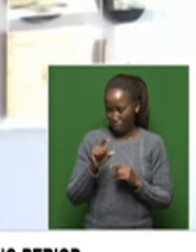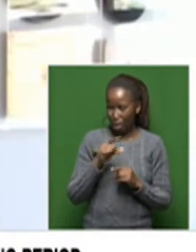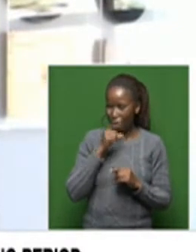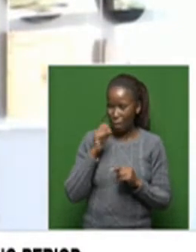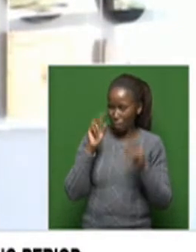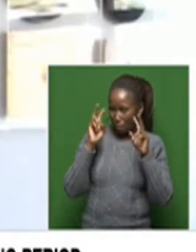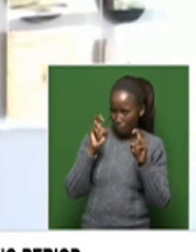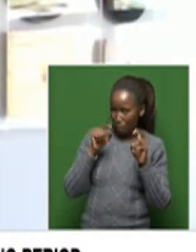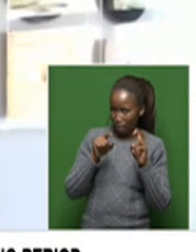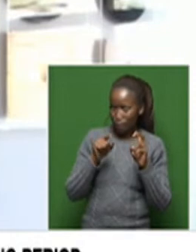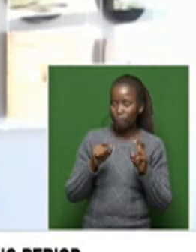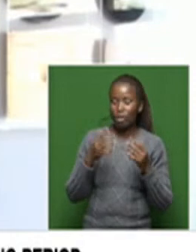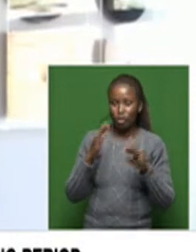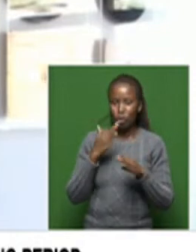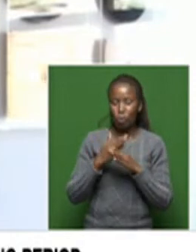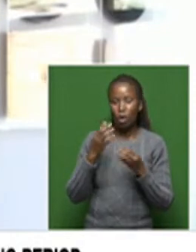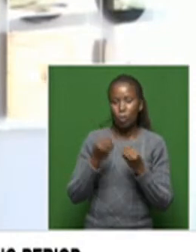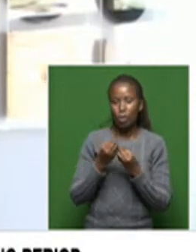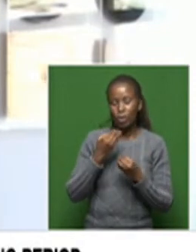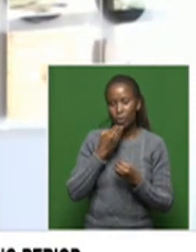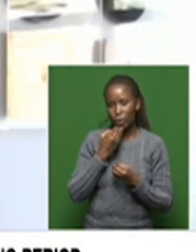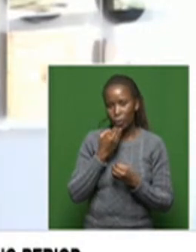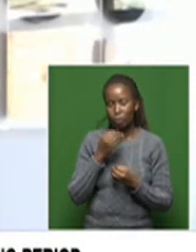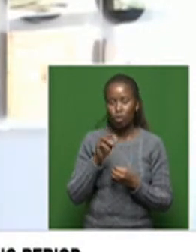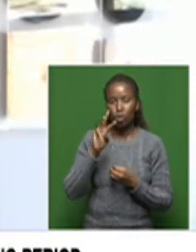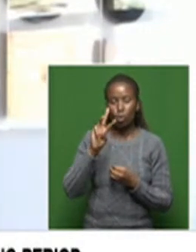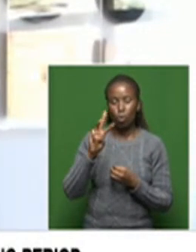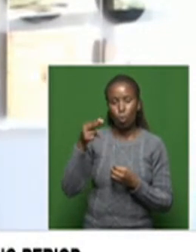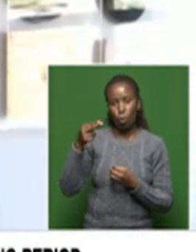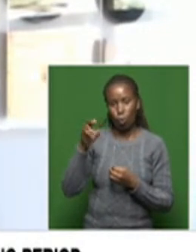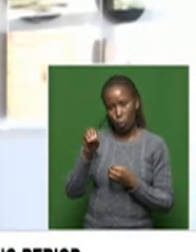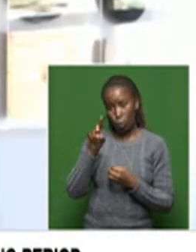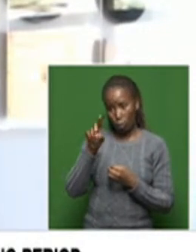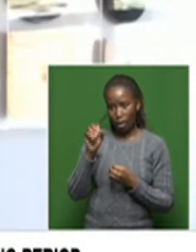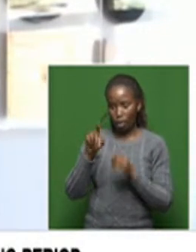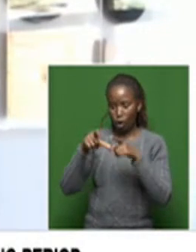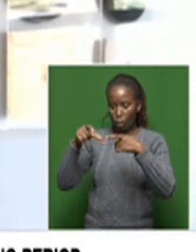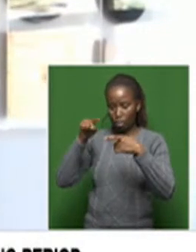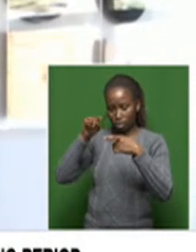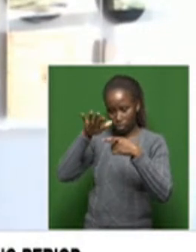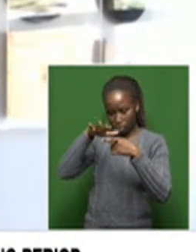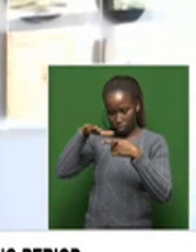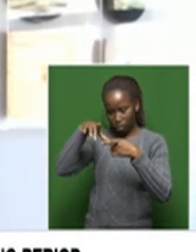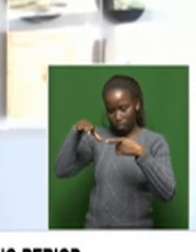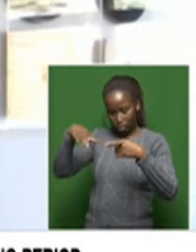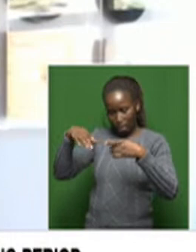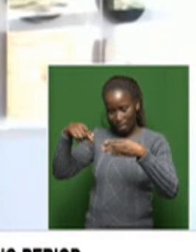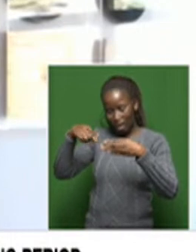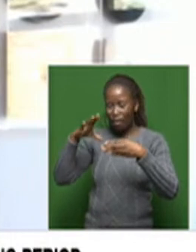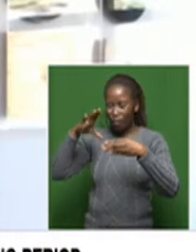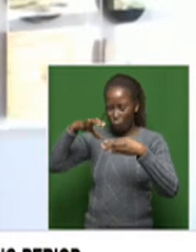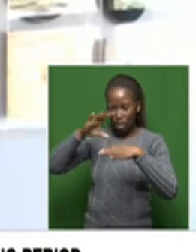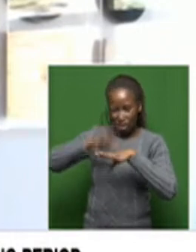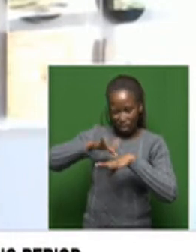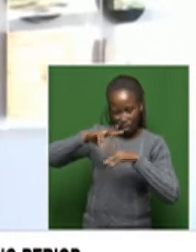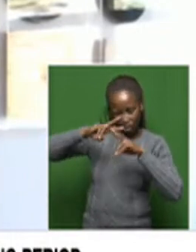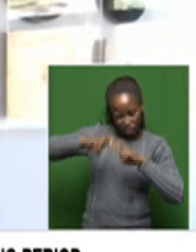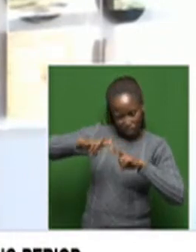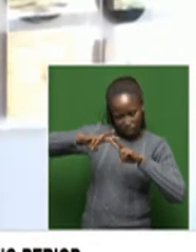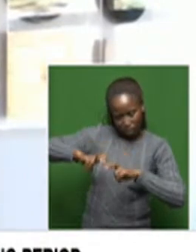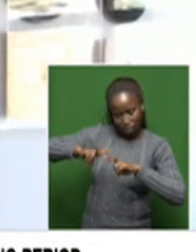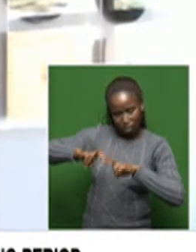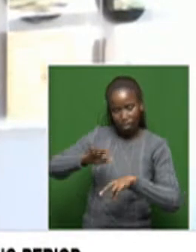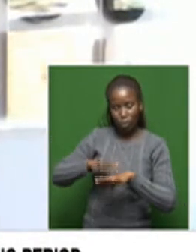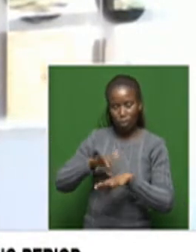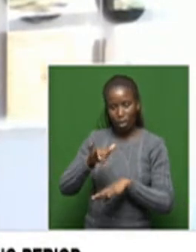working with the World Health Organization, who have an expert committee that is looking at this so that we can have some thinking about it. We've spoken